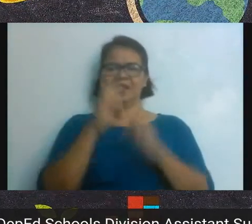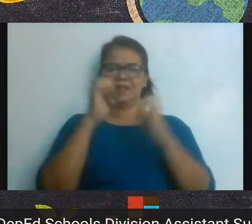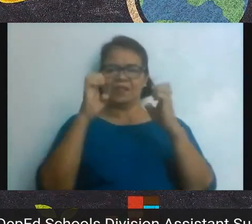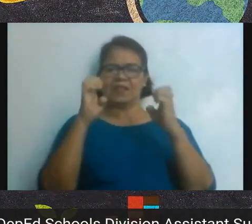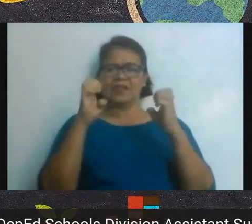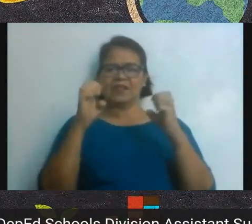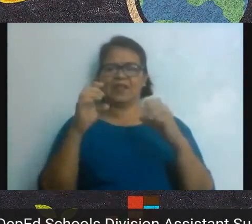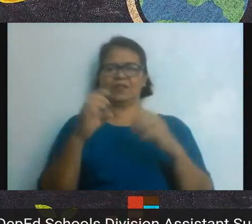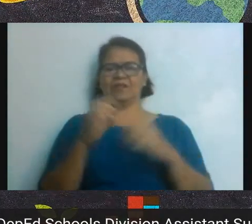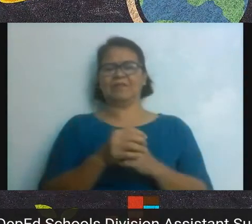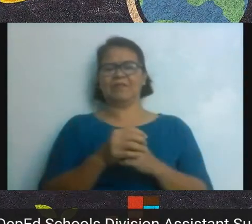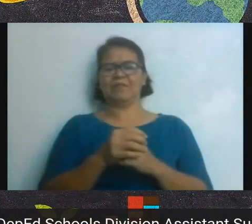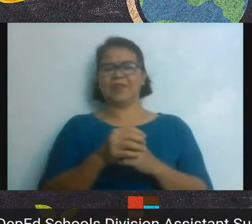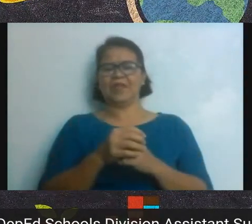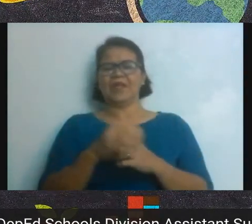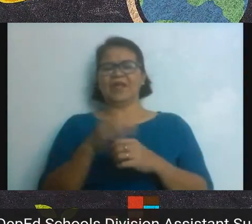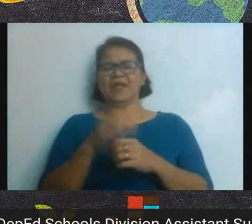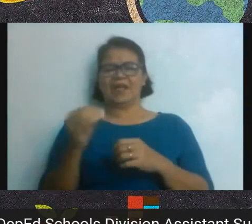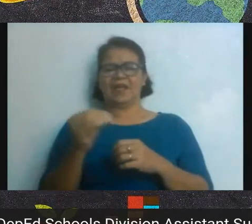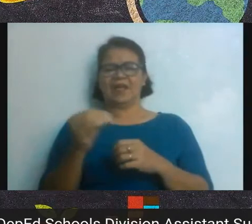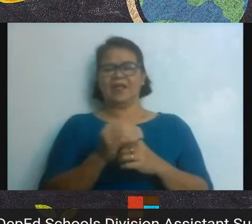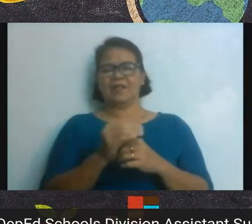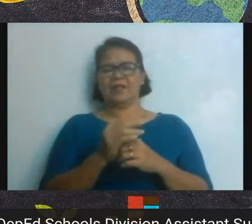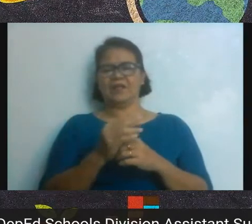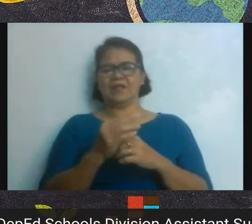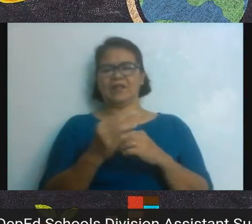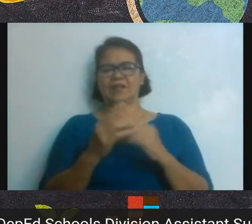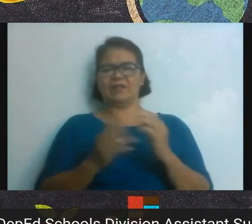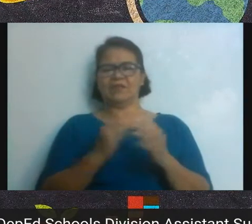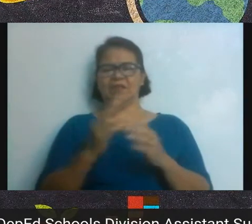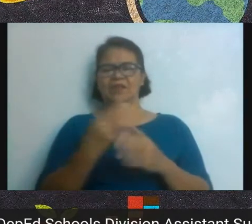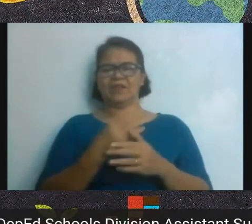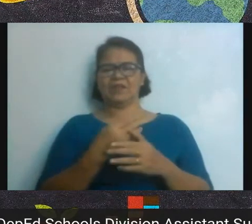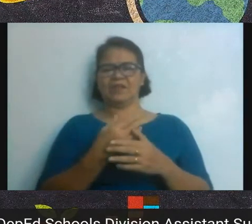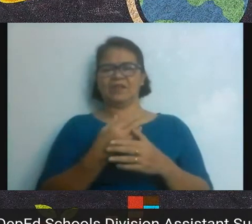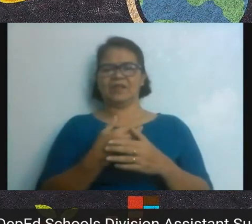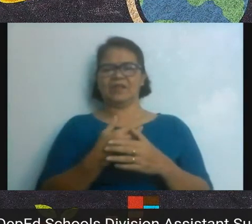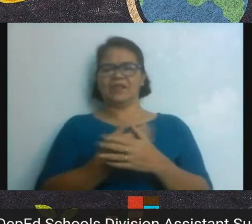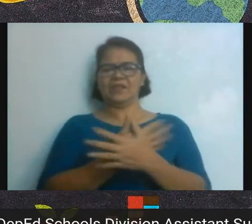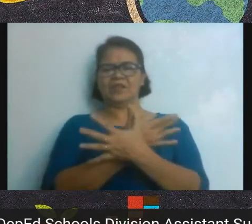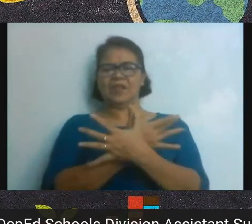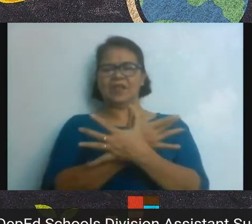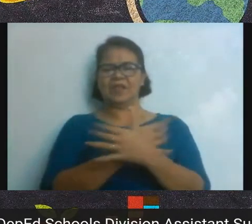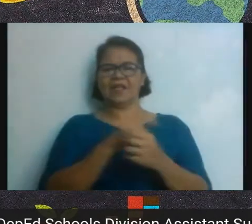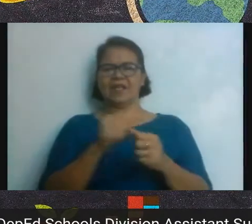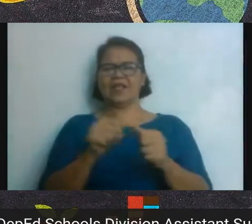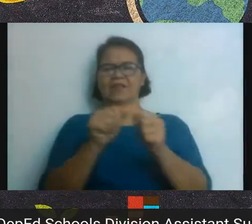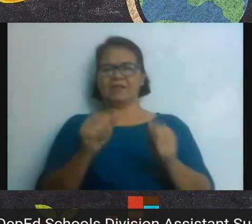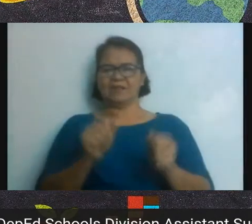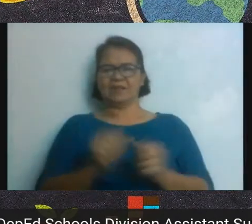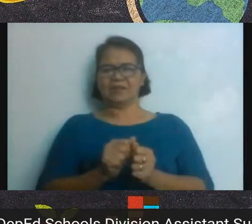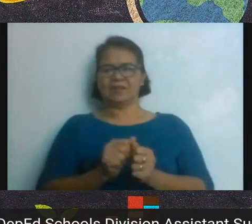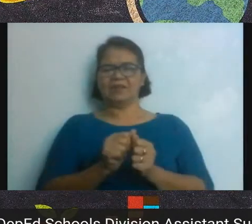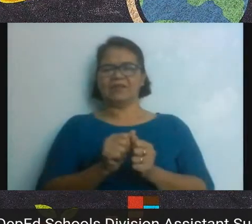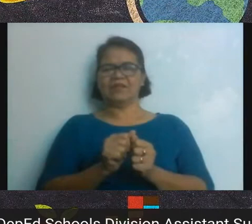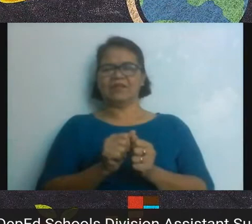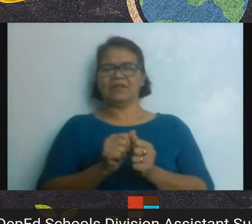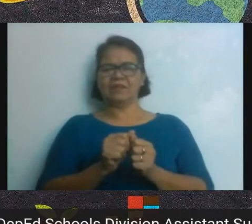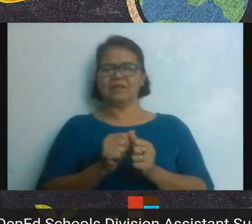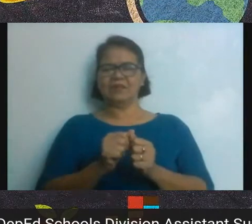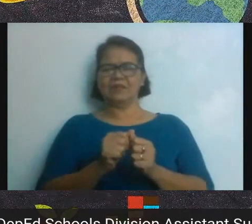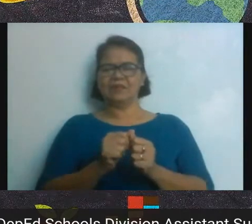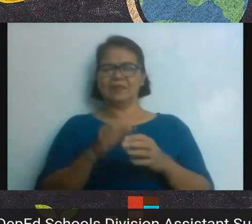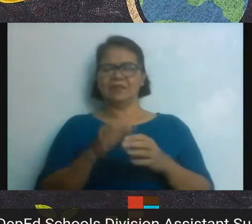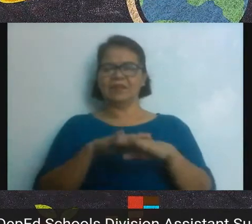Newcastle, Australia. He is currently coordinating the ongoing review of the K-12